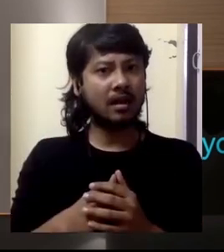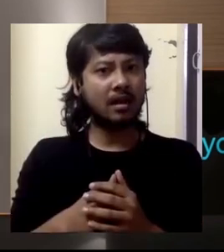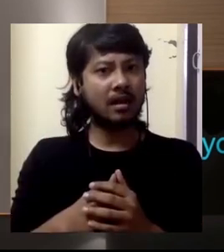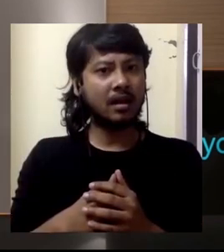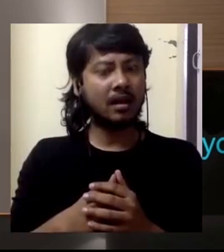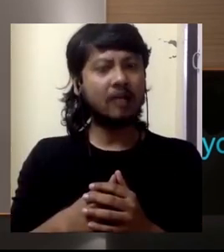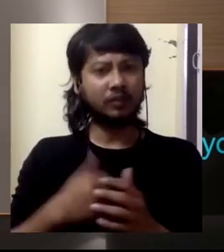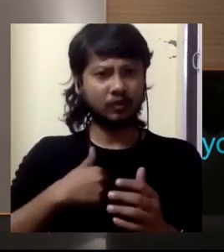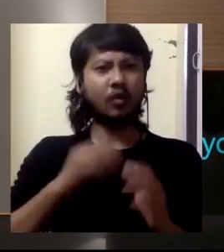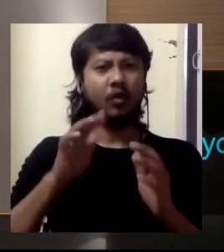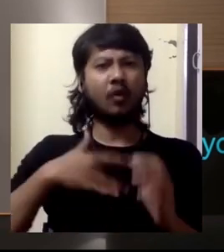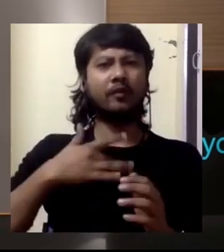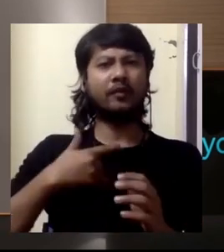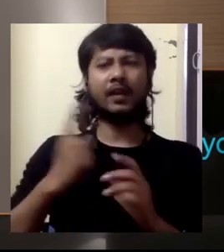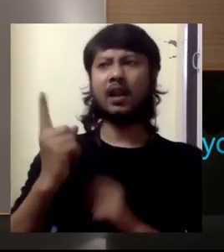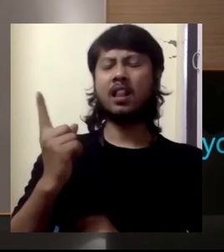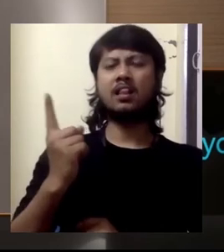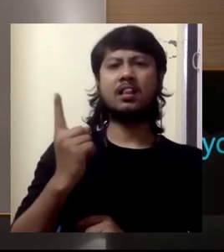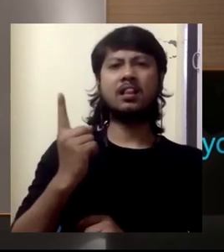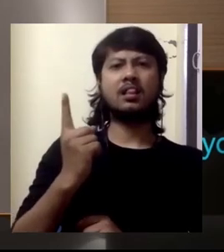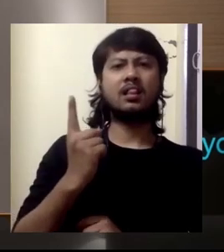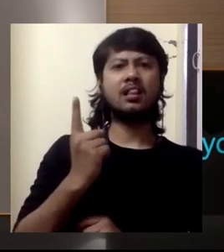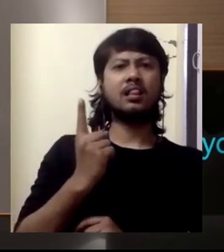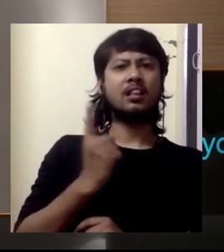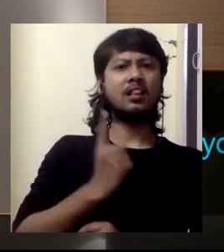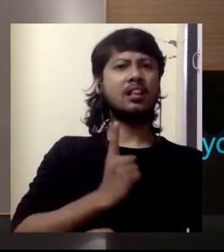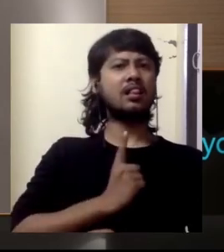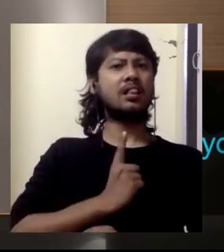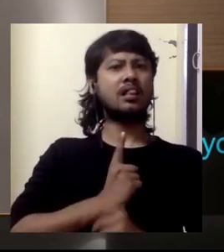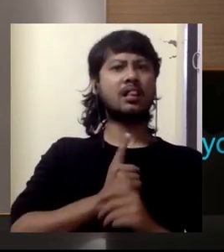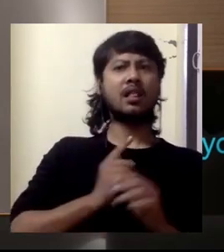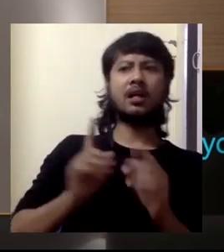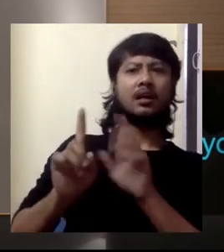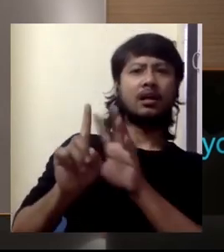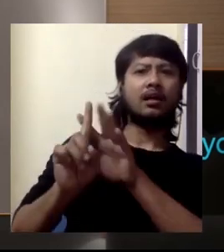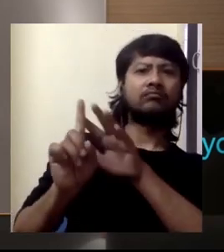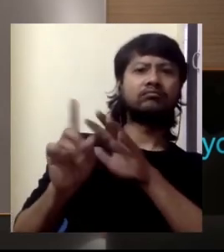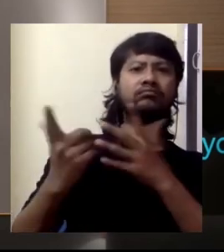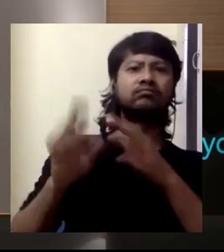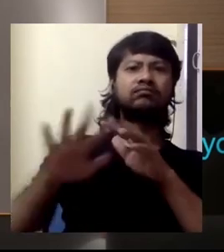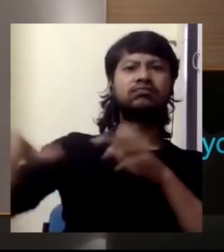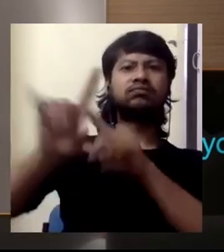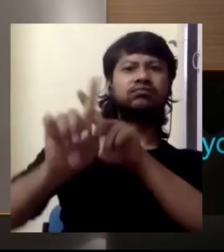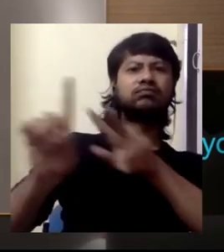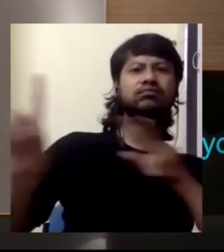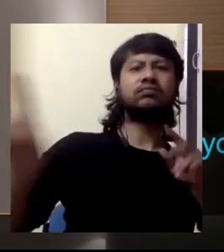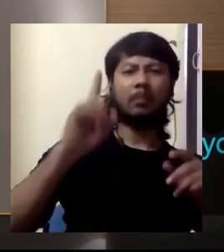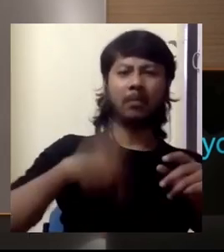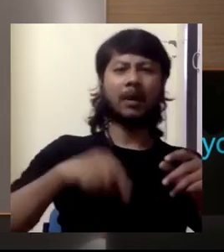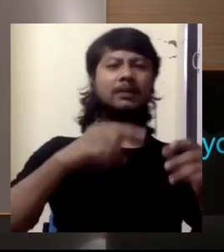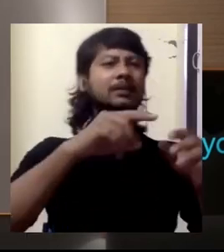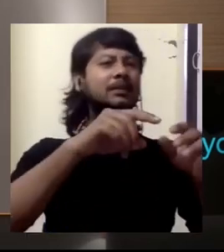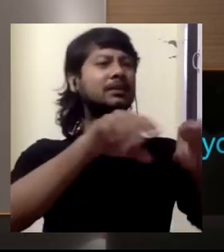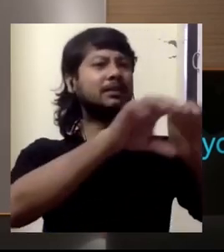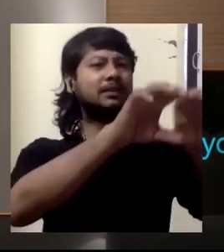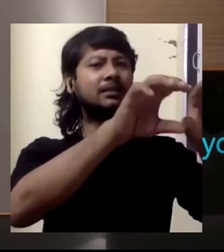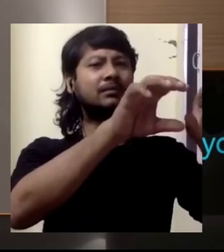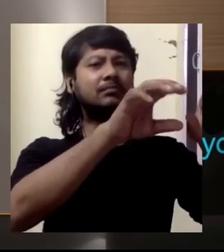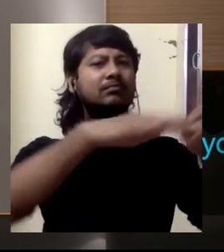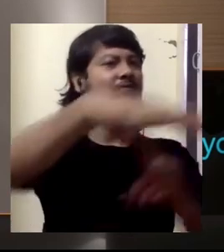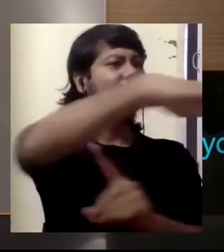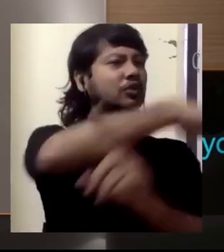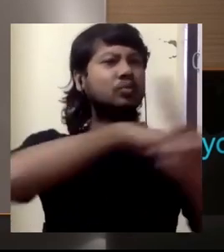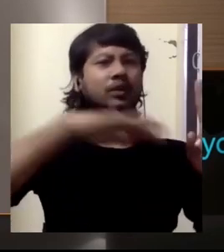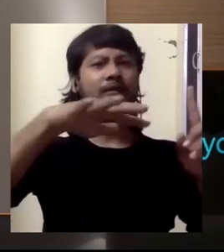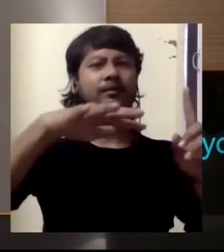separation. So if we can look at educating our institutions, our organizations, sensitizing communities for the need